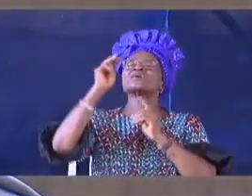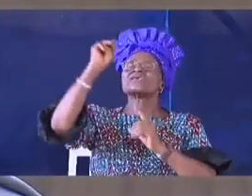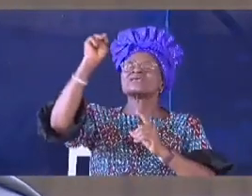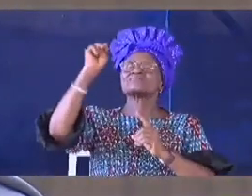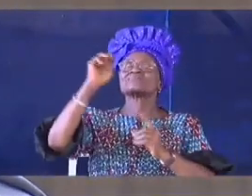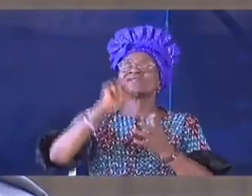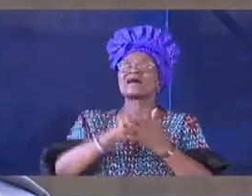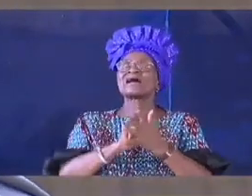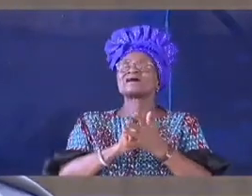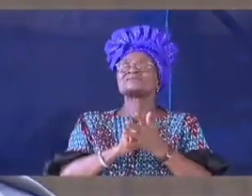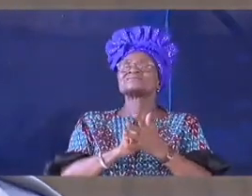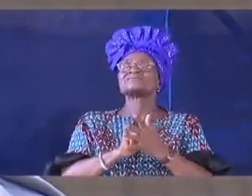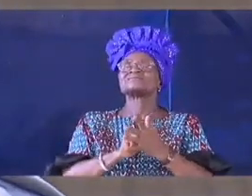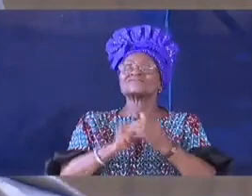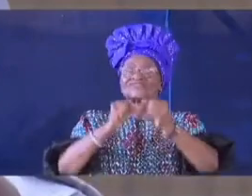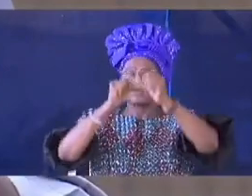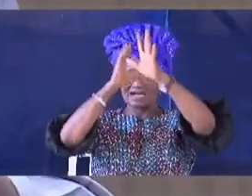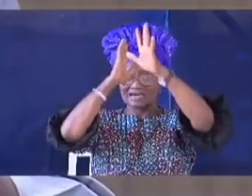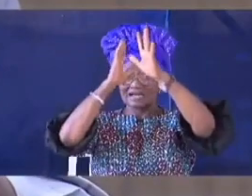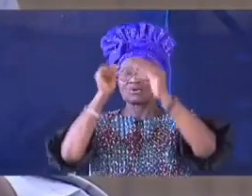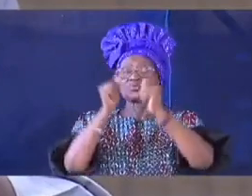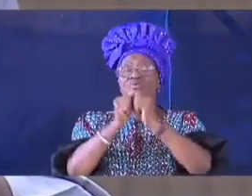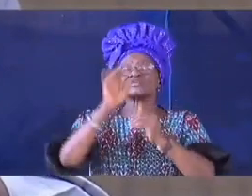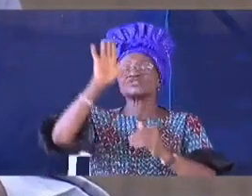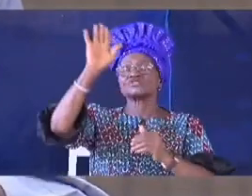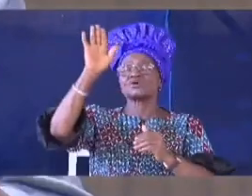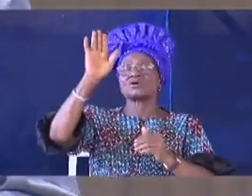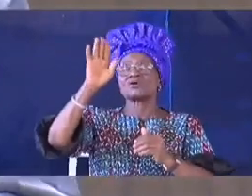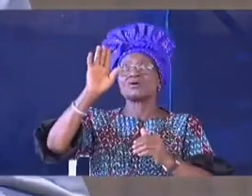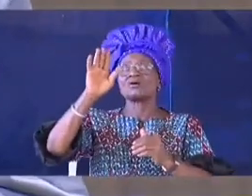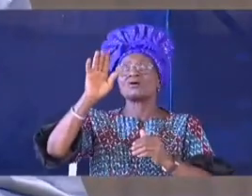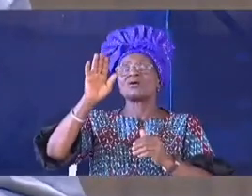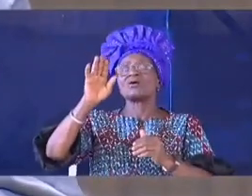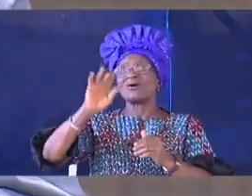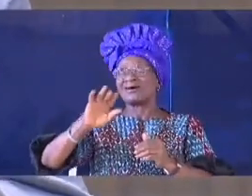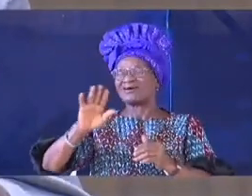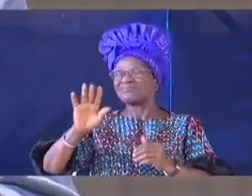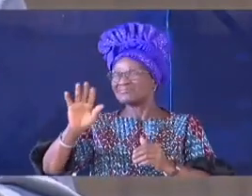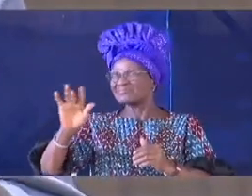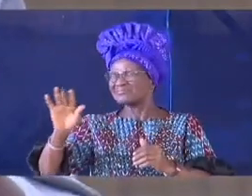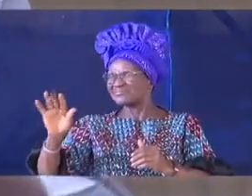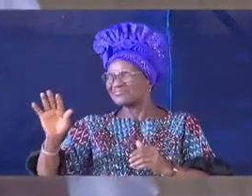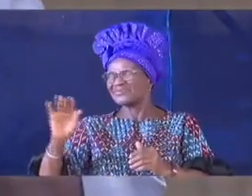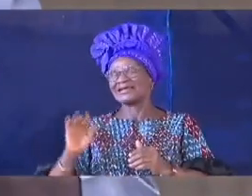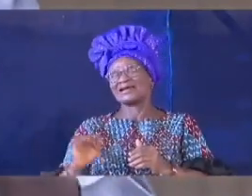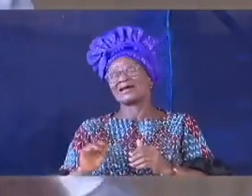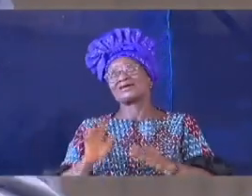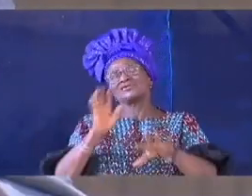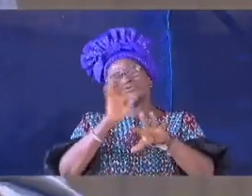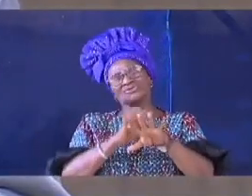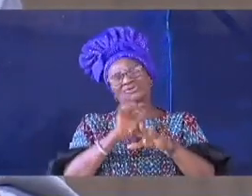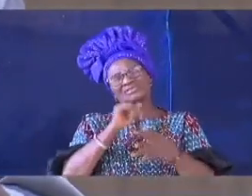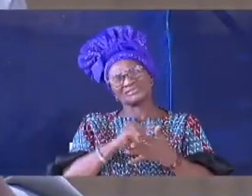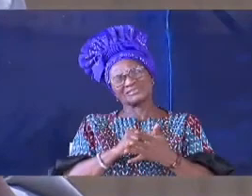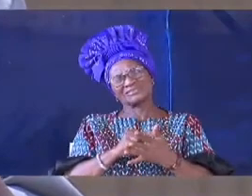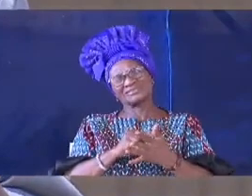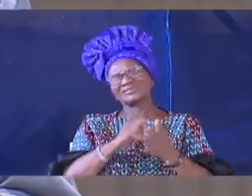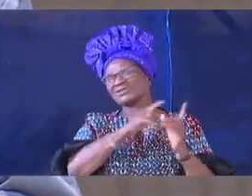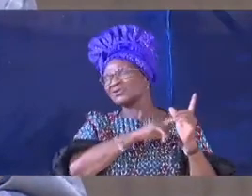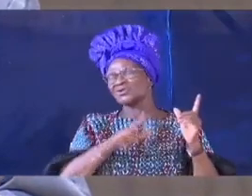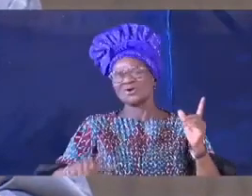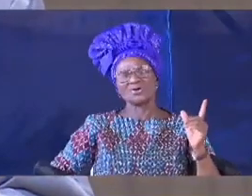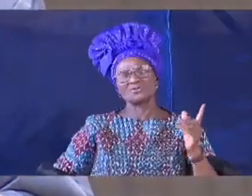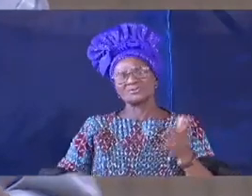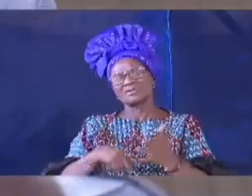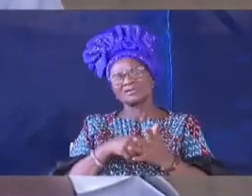this problem in my life so that it will just disappear. Lord, this reproach in my